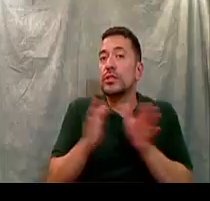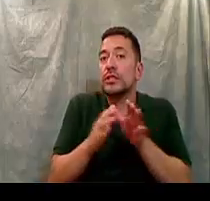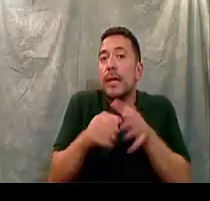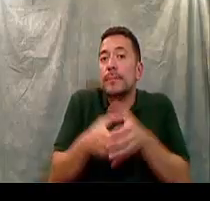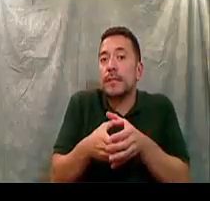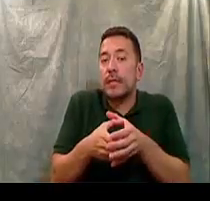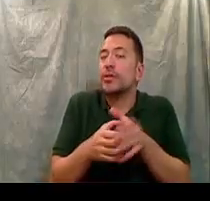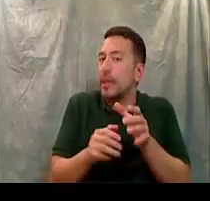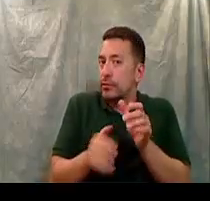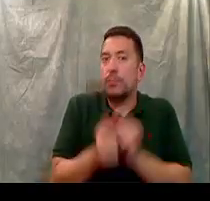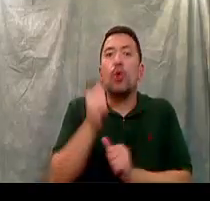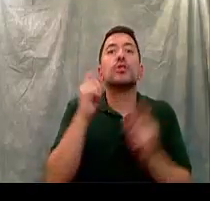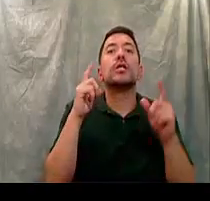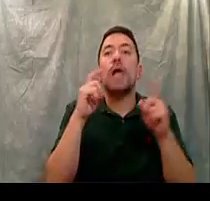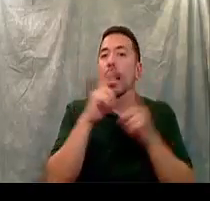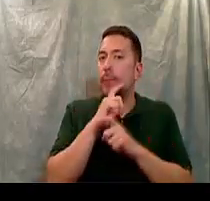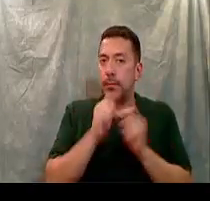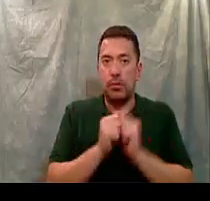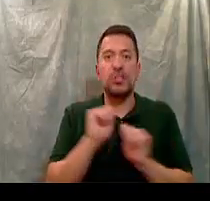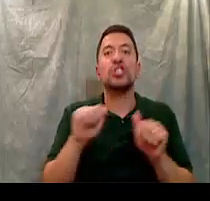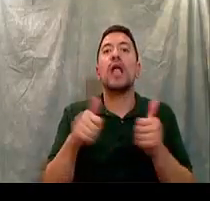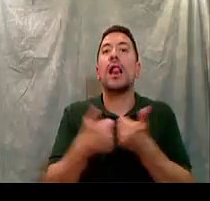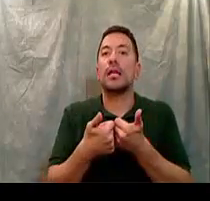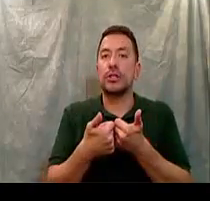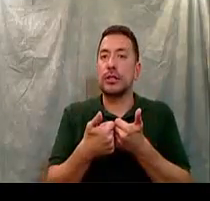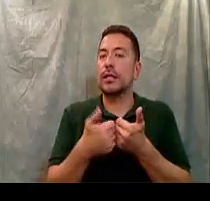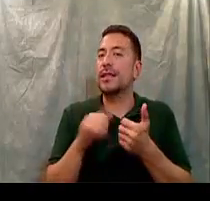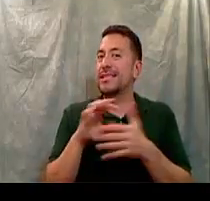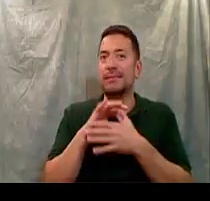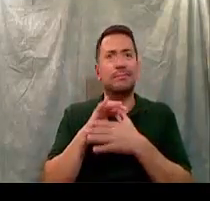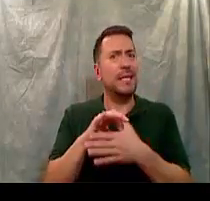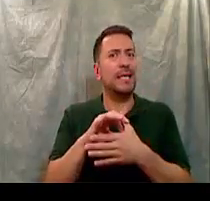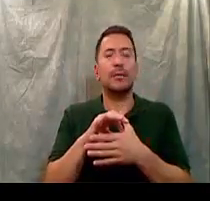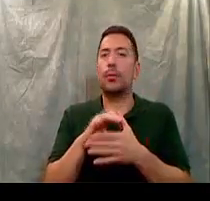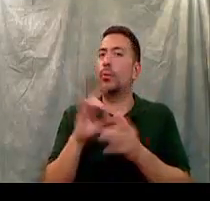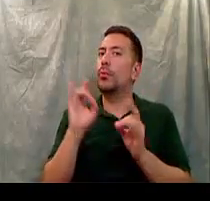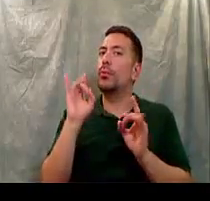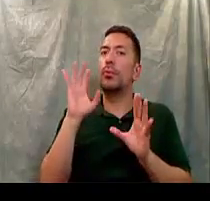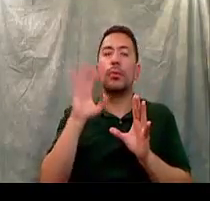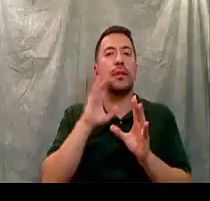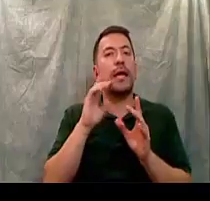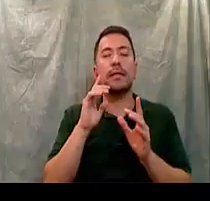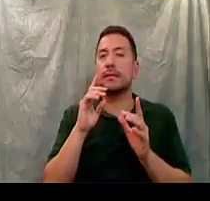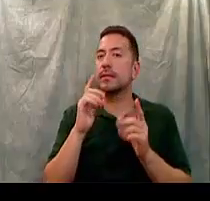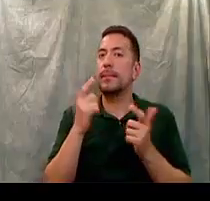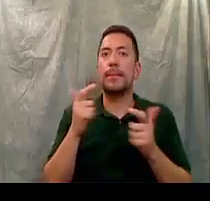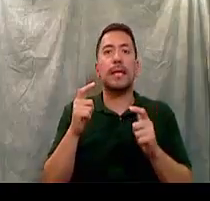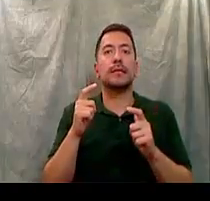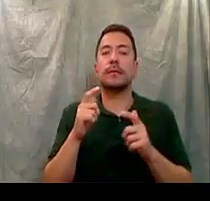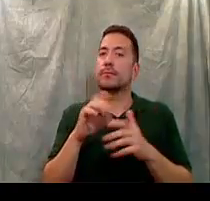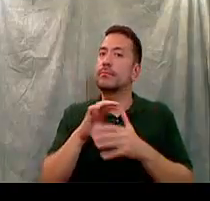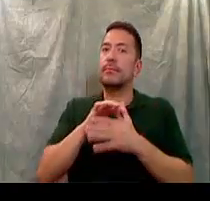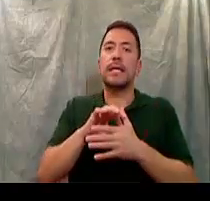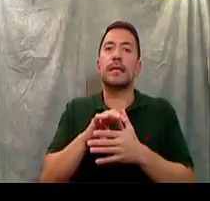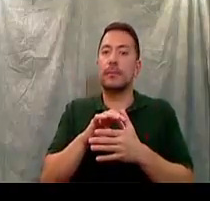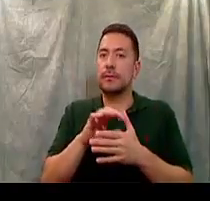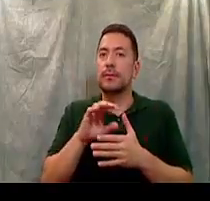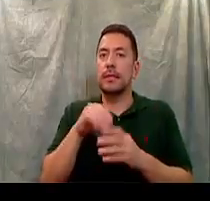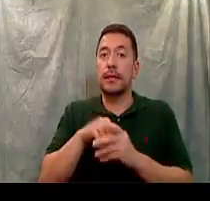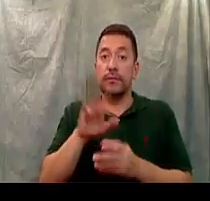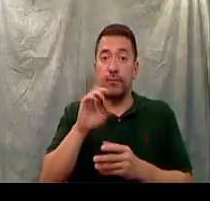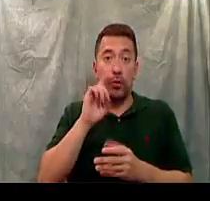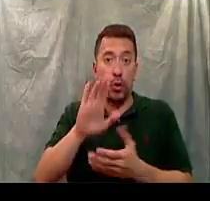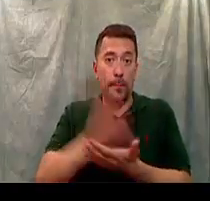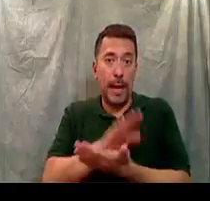complicated and the one that's going to present the most challenge. And it's a meat, right? It's the biggest, it's the largest sort of in length, and it's the meat of your paper as I've